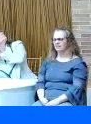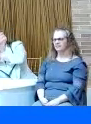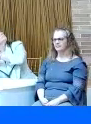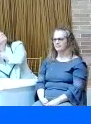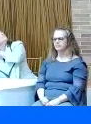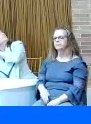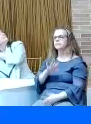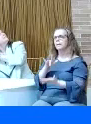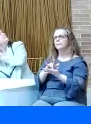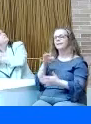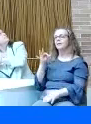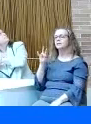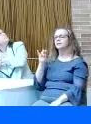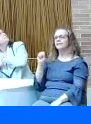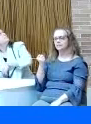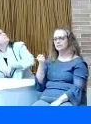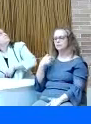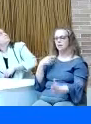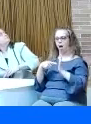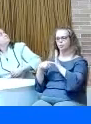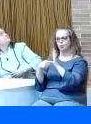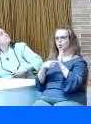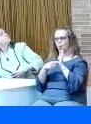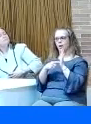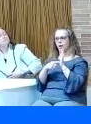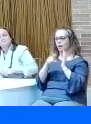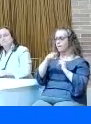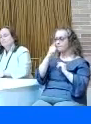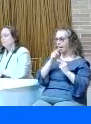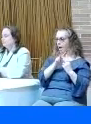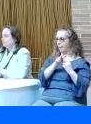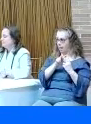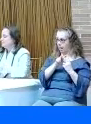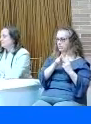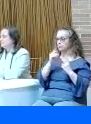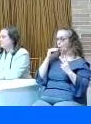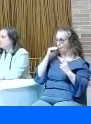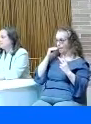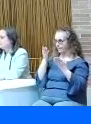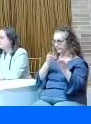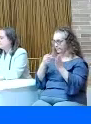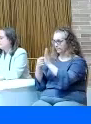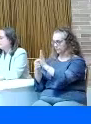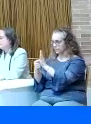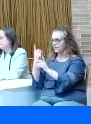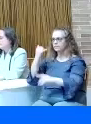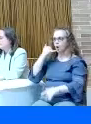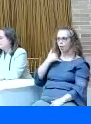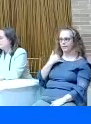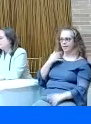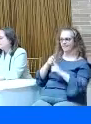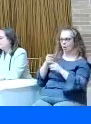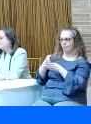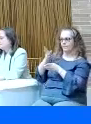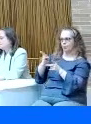know this this the neighborhood when whenever a person of color came into a neighborhood people begin to